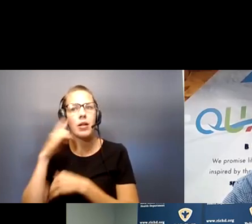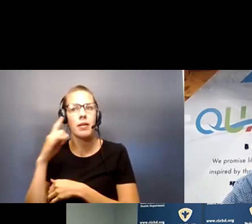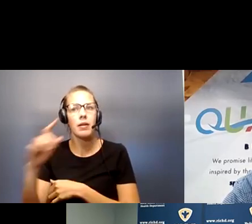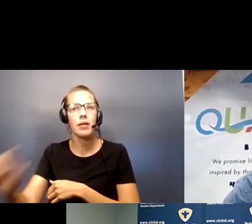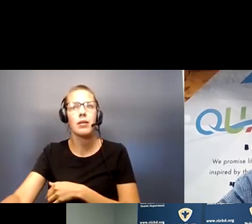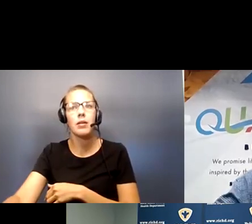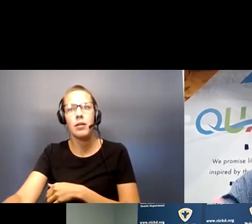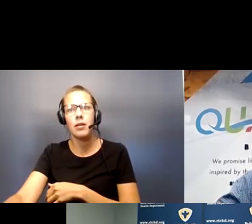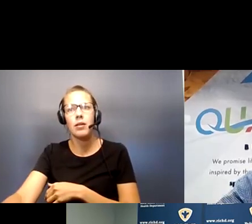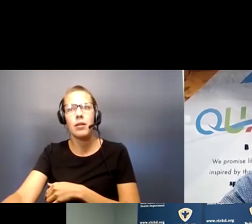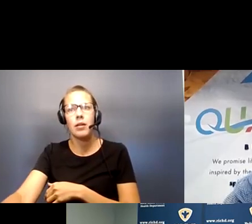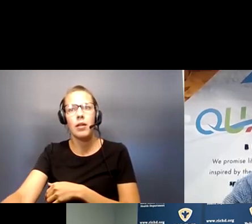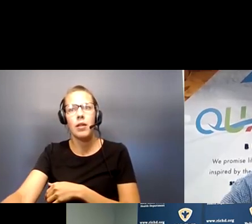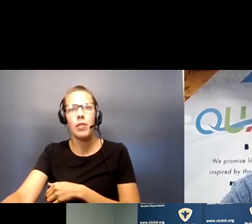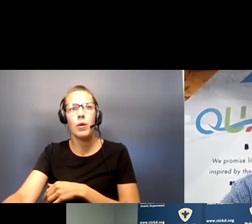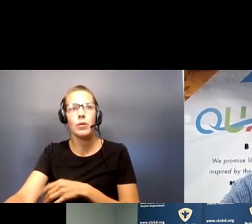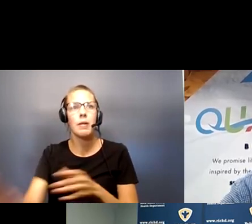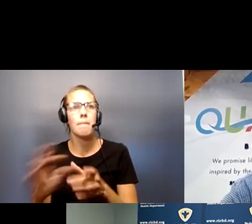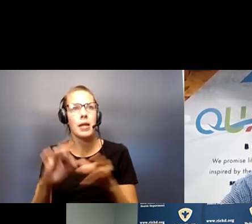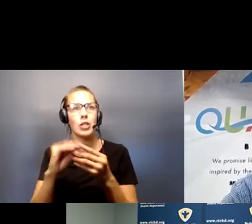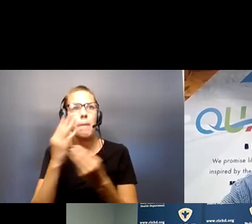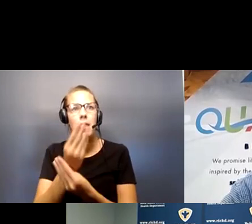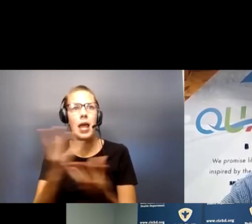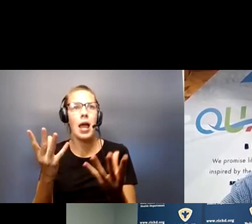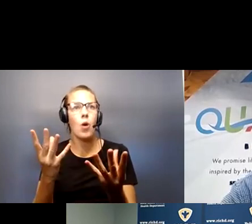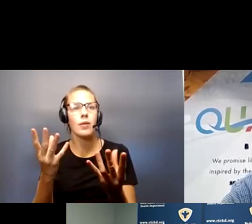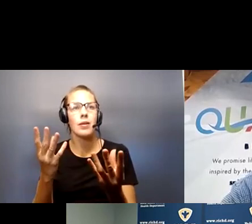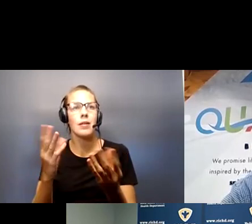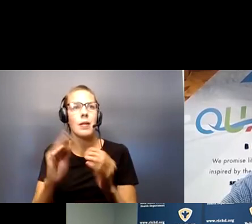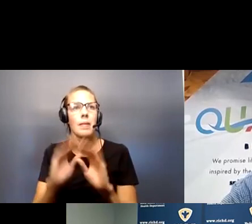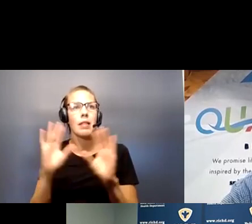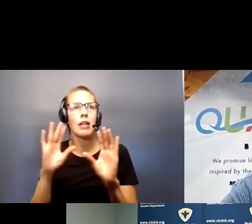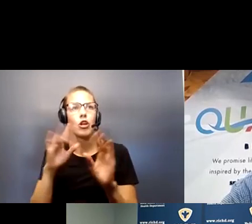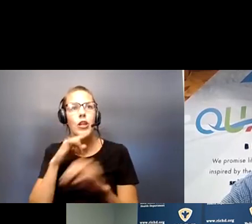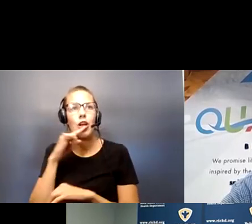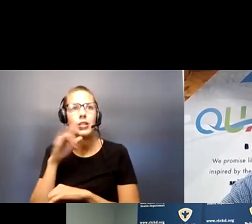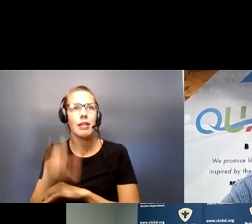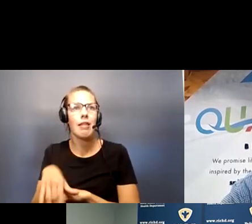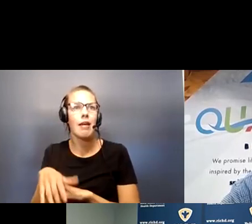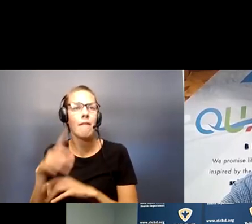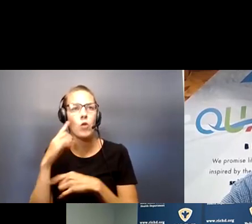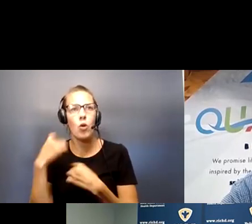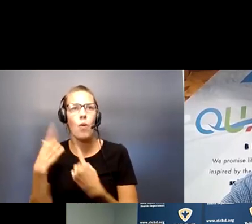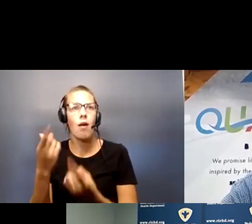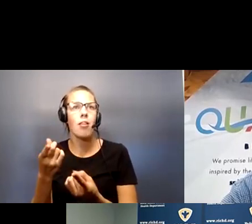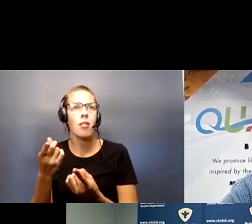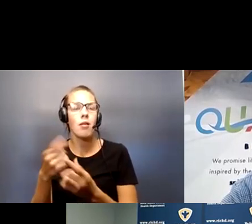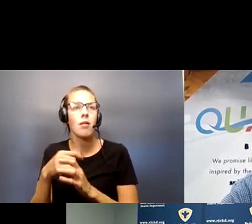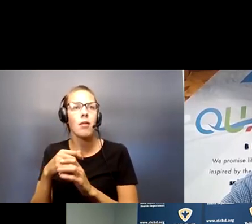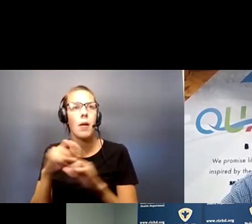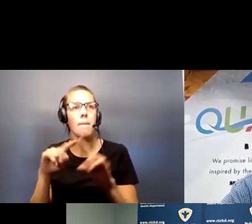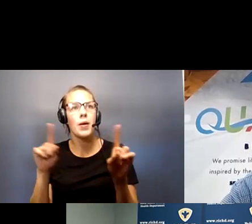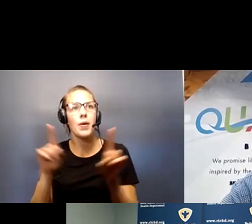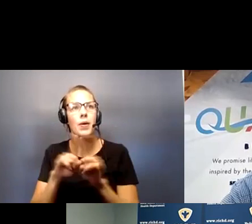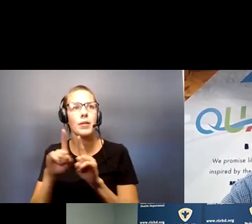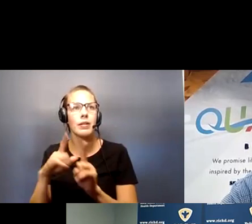those messages have been out. I think everyone has been clearly articulating that for a while. But we also